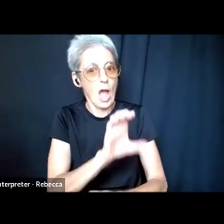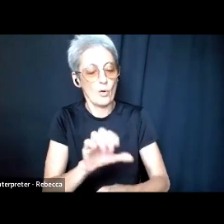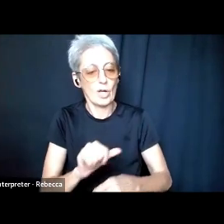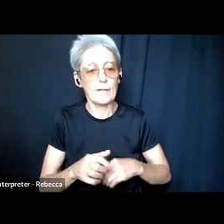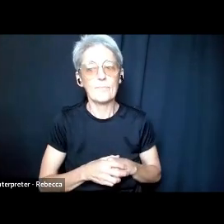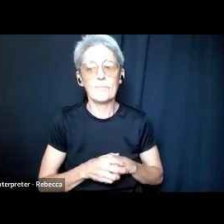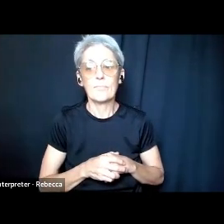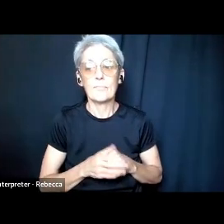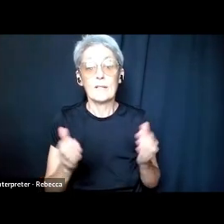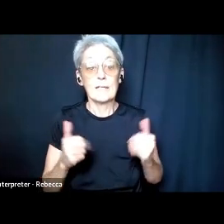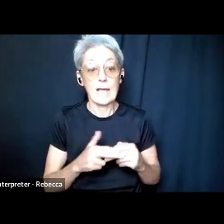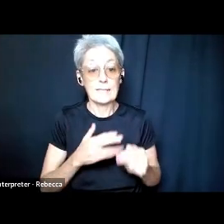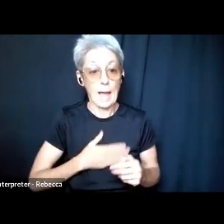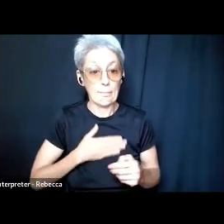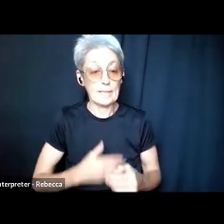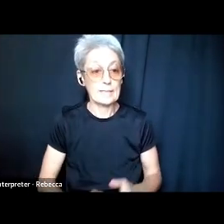the next slide, please.